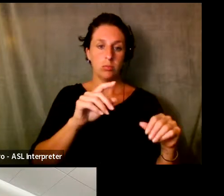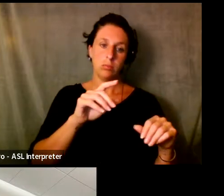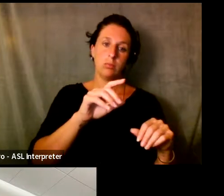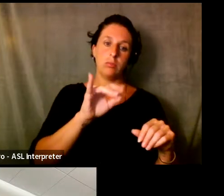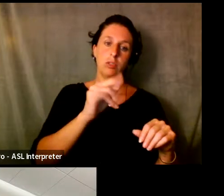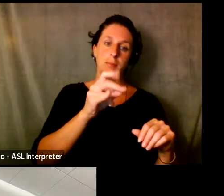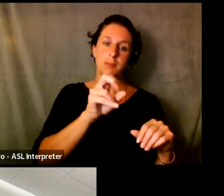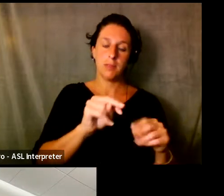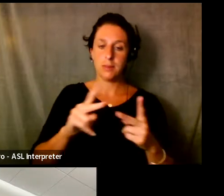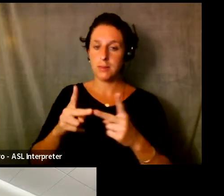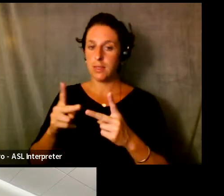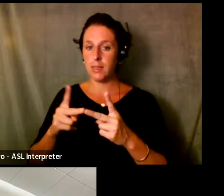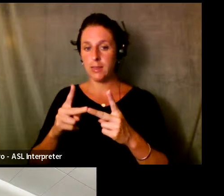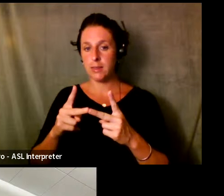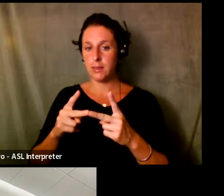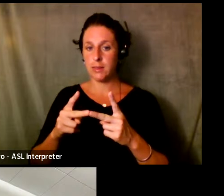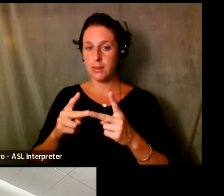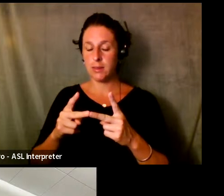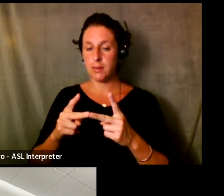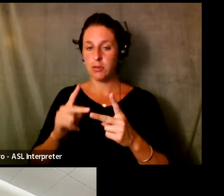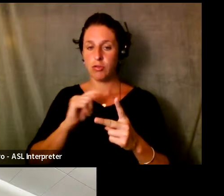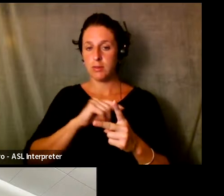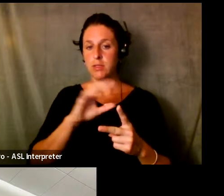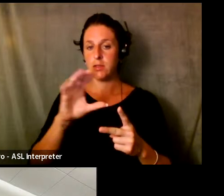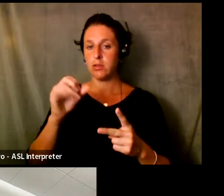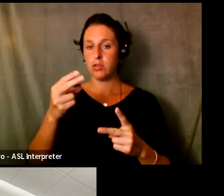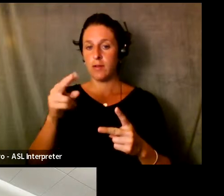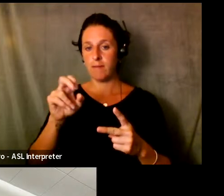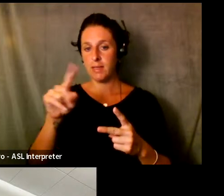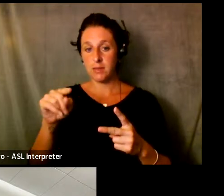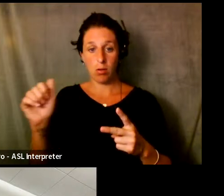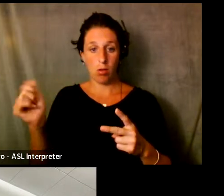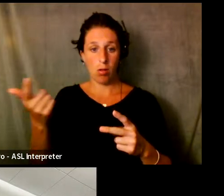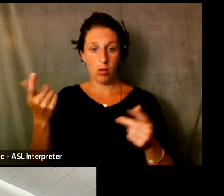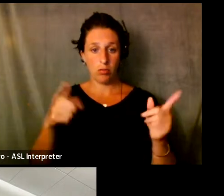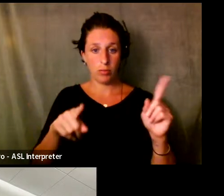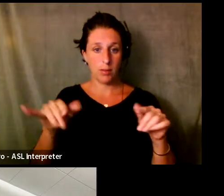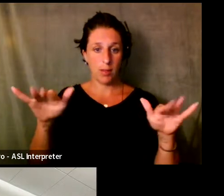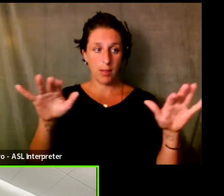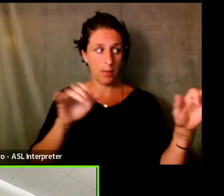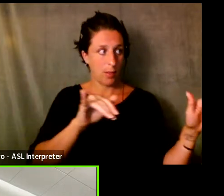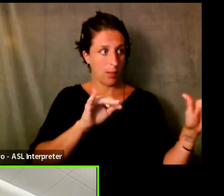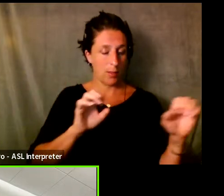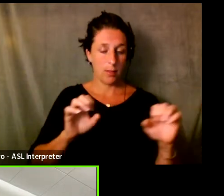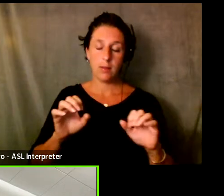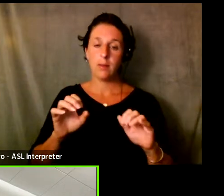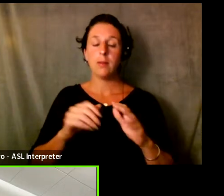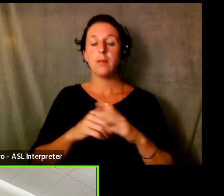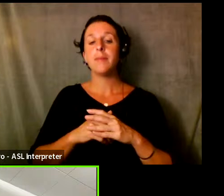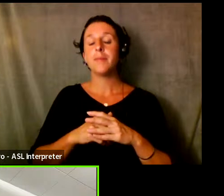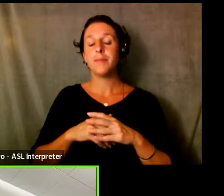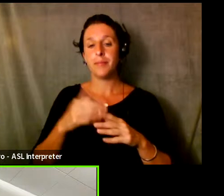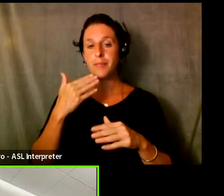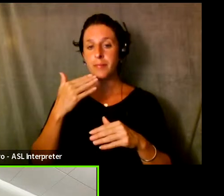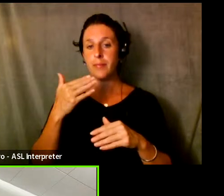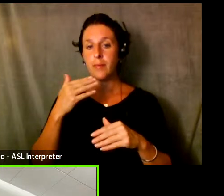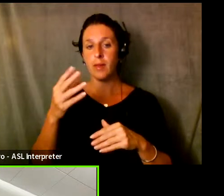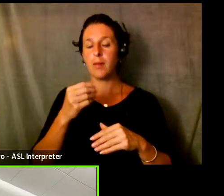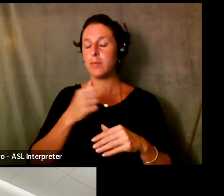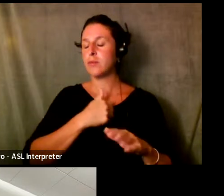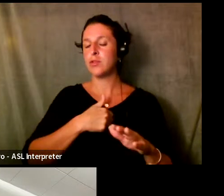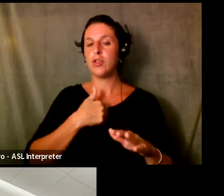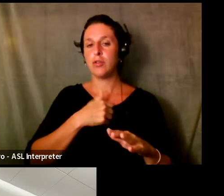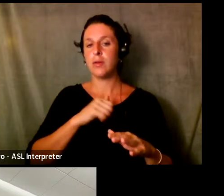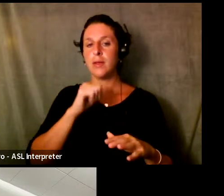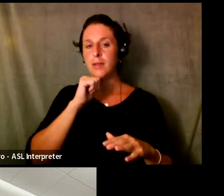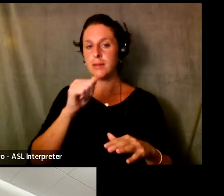Jacobson, second by trustee Chavez. All in favor? Aye. Aye. Aye. Thank you. Oh, I'm sorry, I didn't